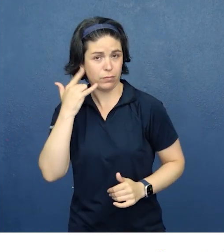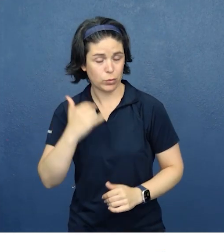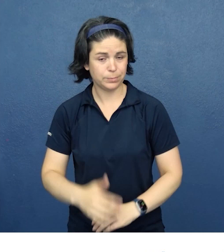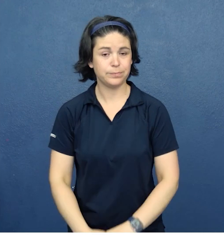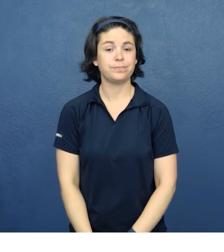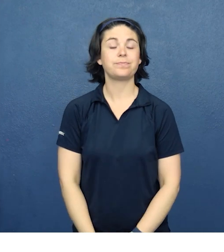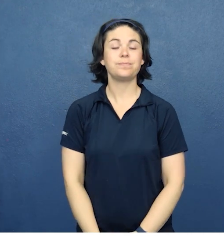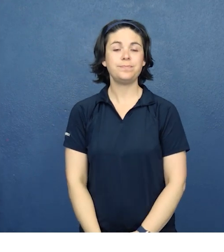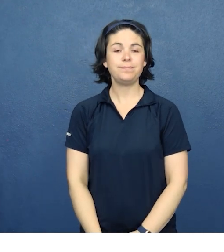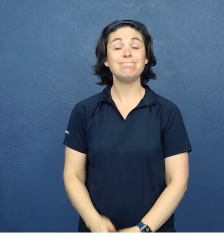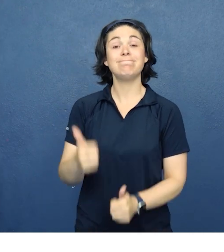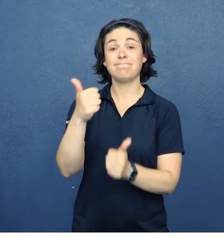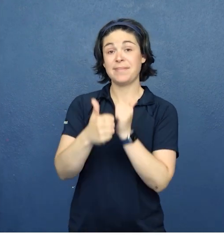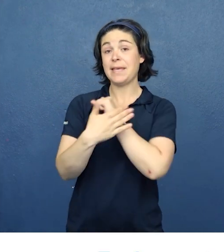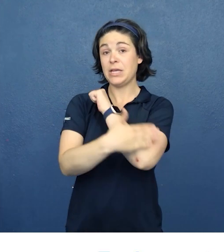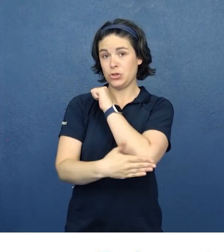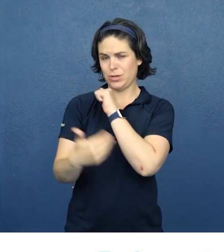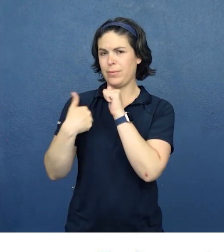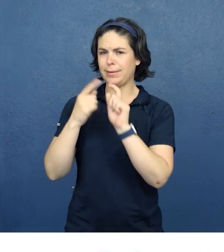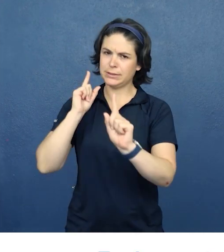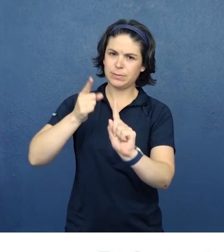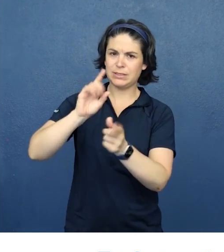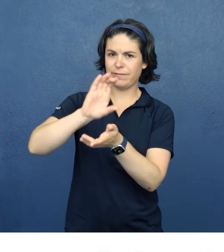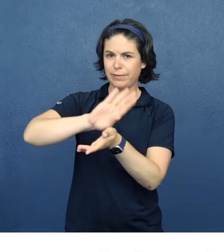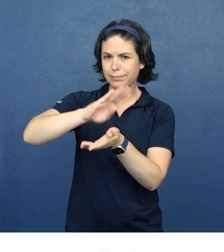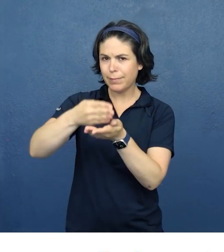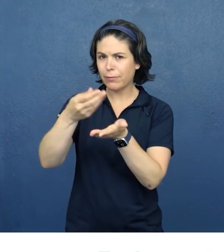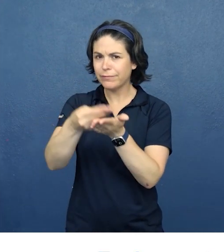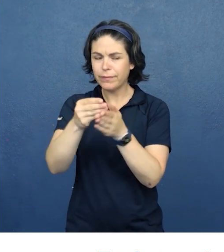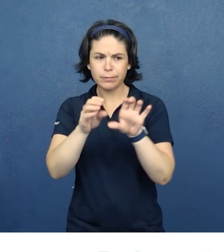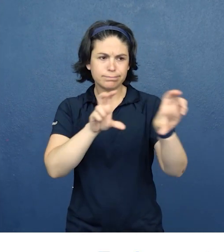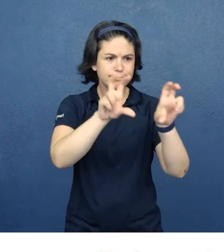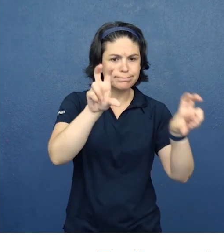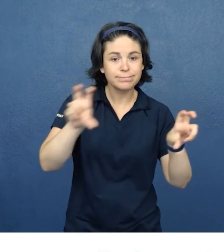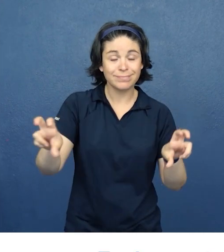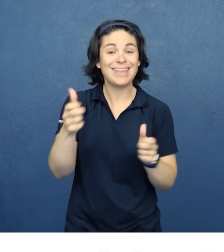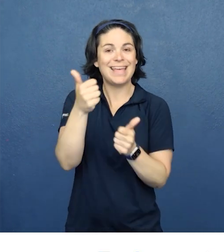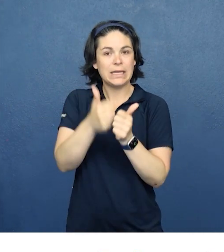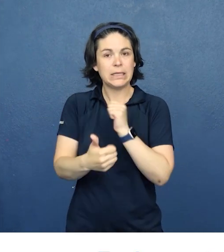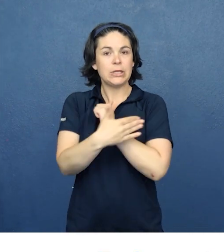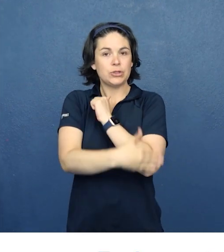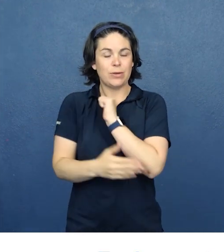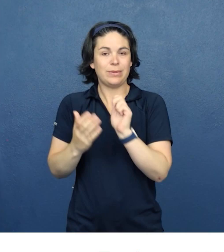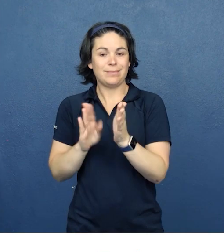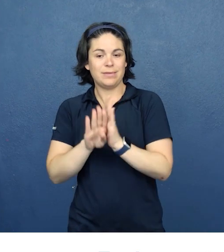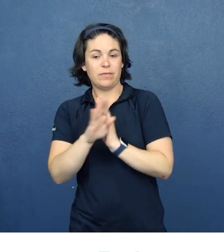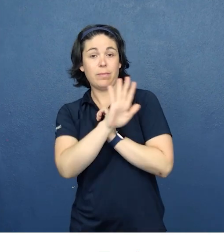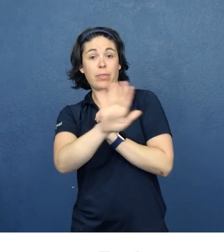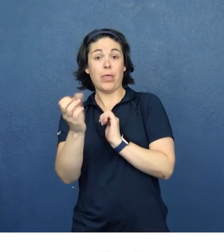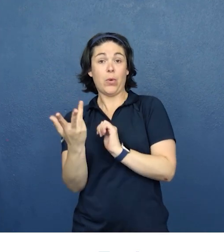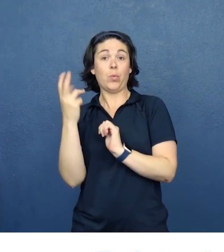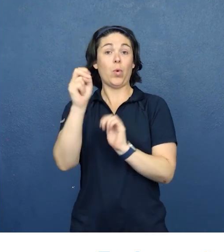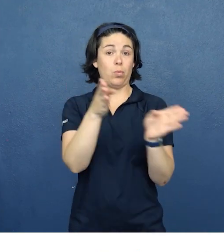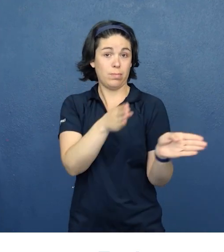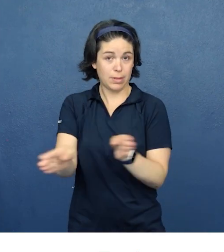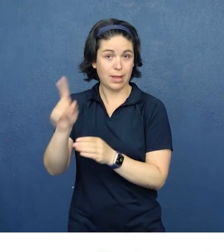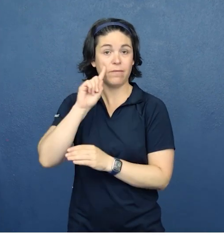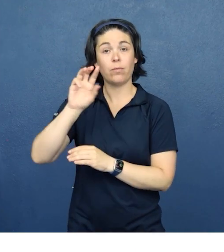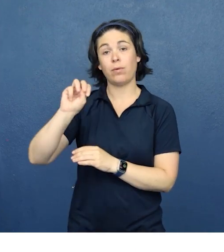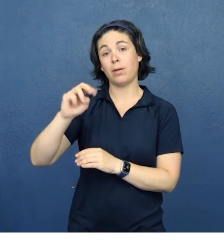California. Each county receives an allotted amount of funds, and each county develops its own MHSA